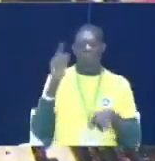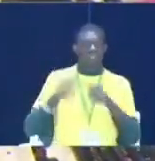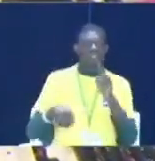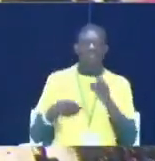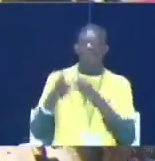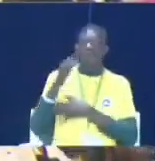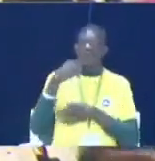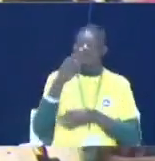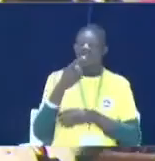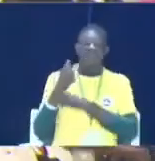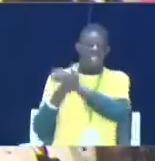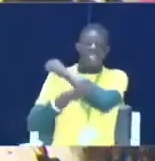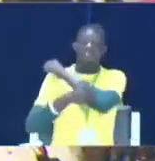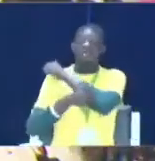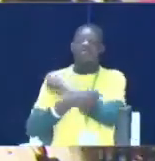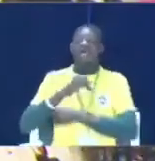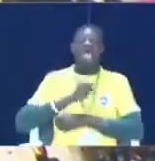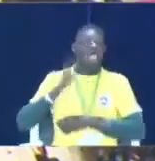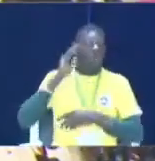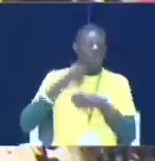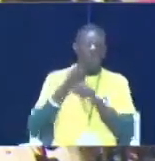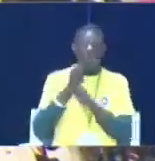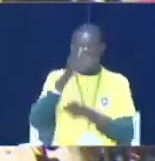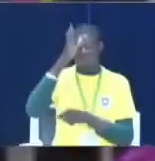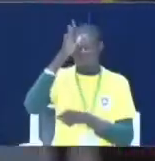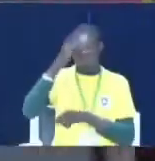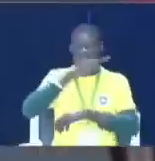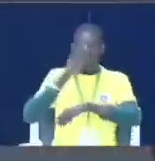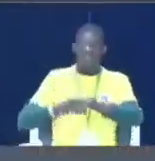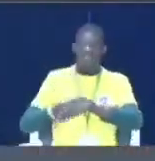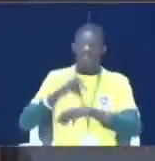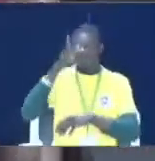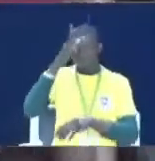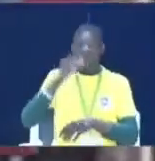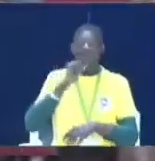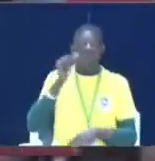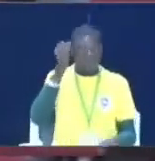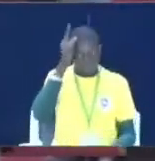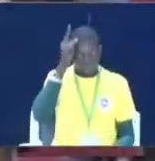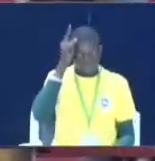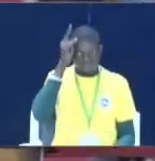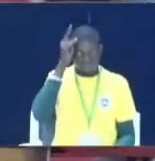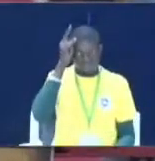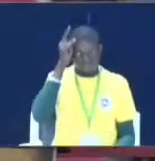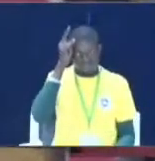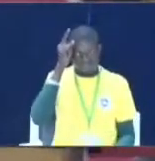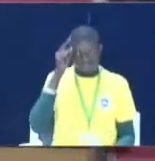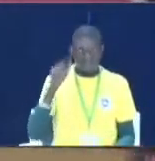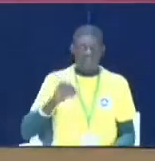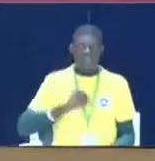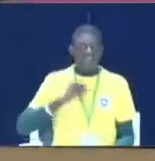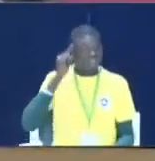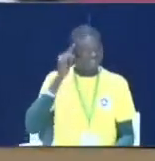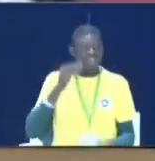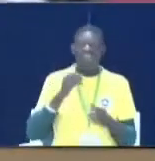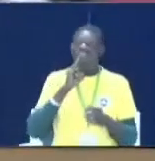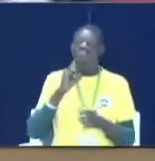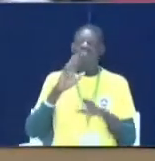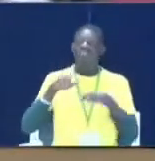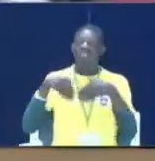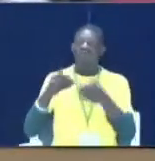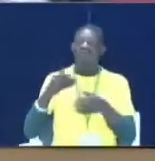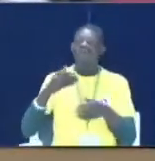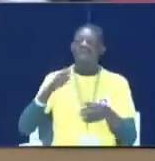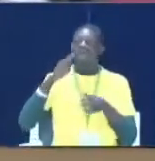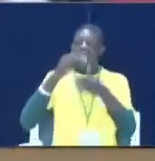God told Abraham, I will make you father of nations. Baba did not understand. He thought it was by giving birth to